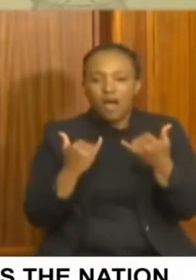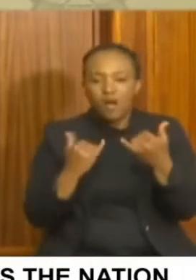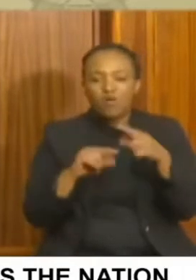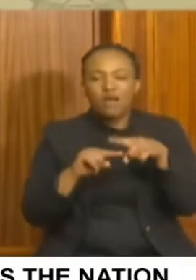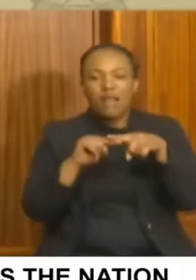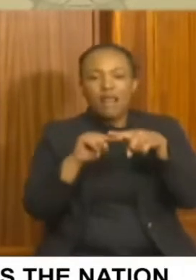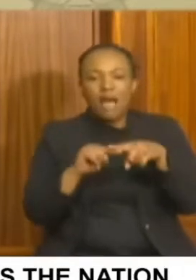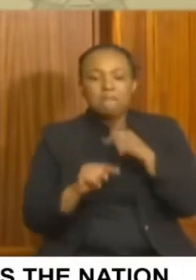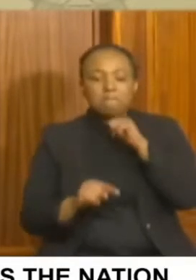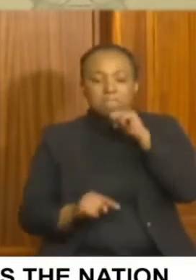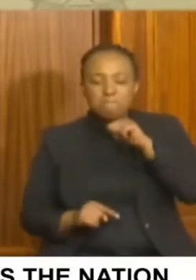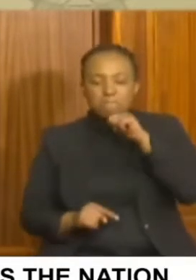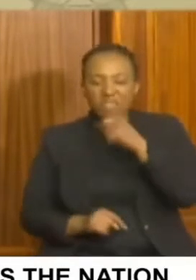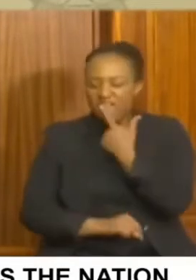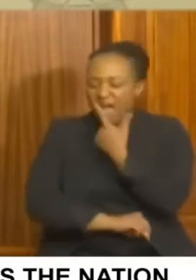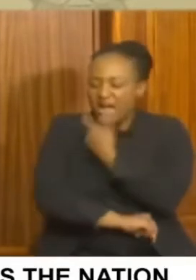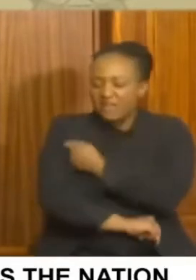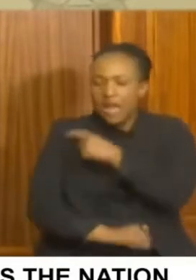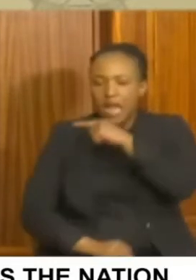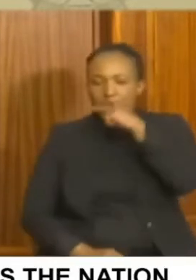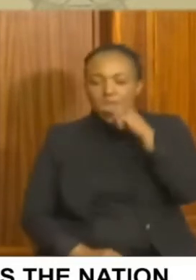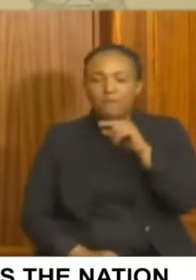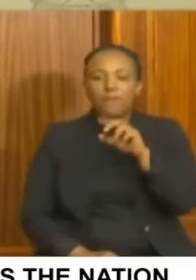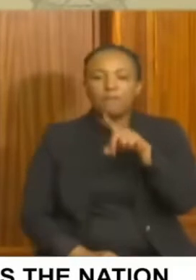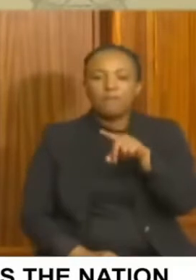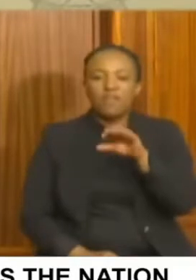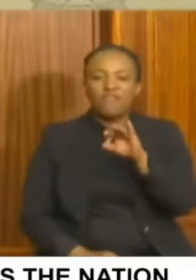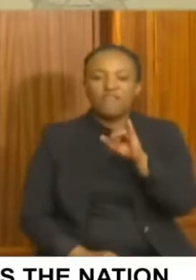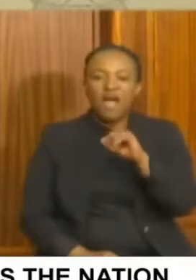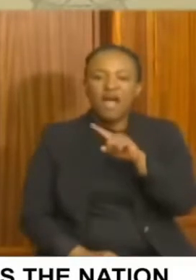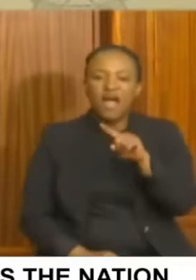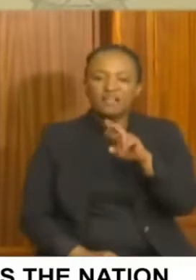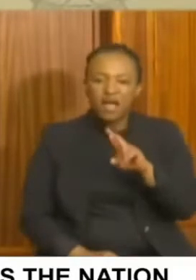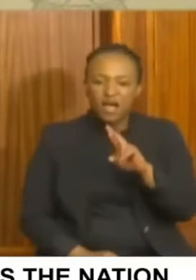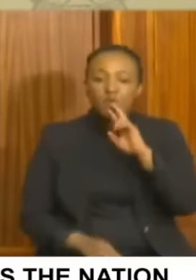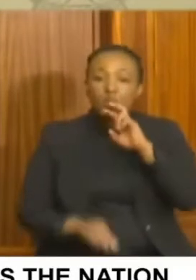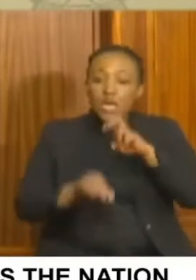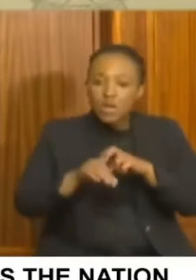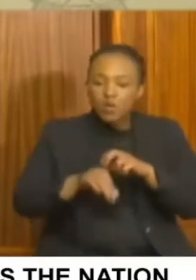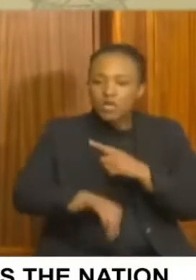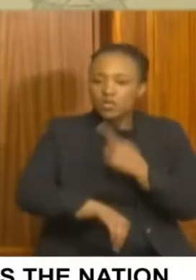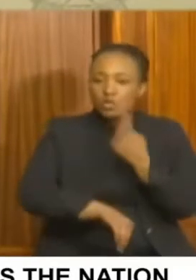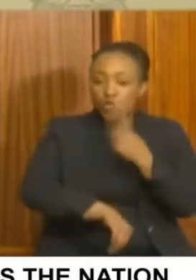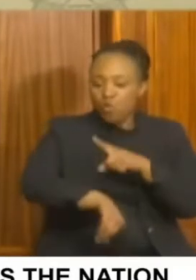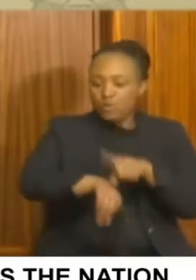on the Pfizer vaccine, which requires two doses. Nevertheless,